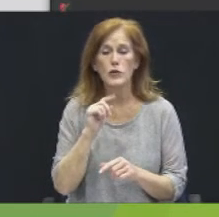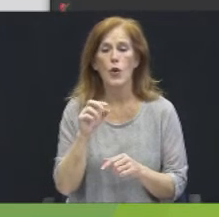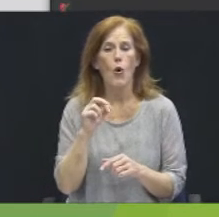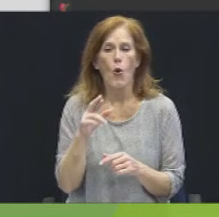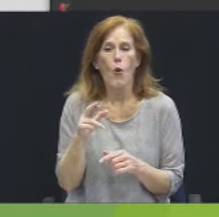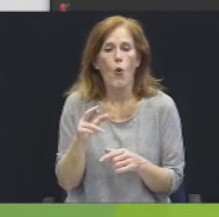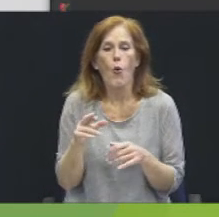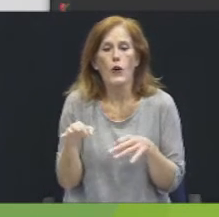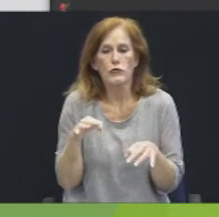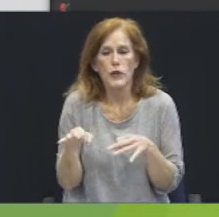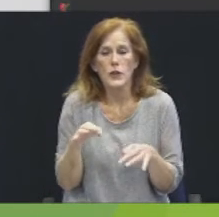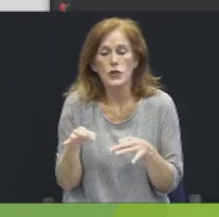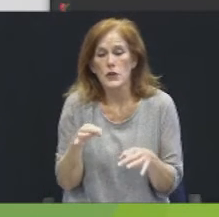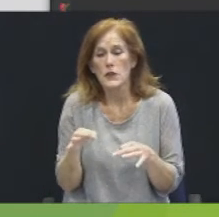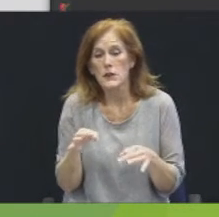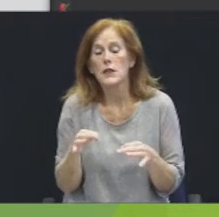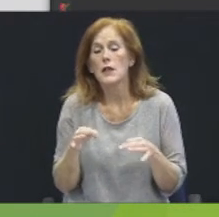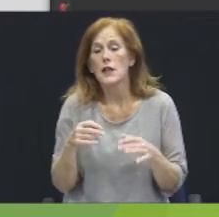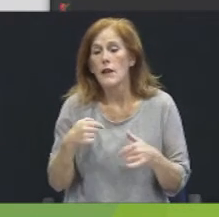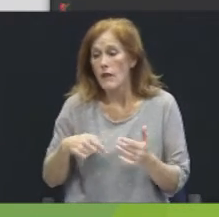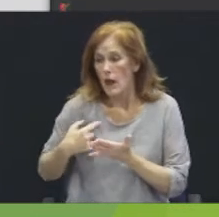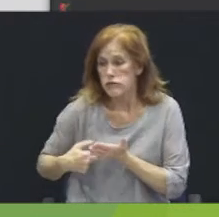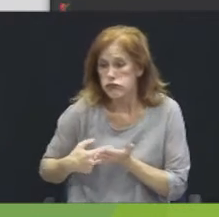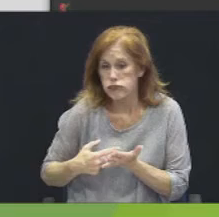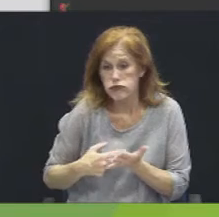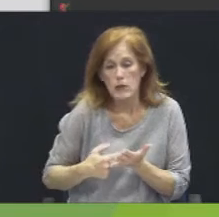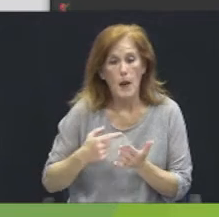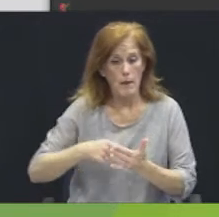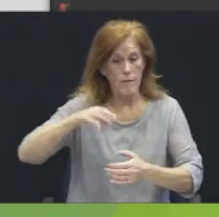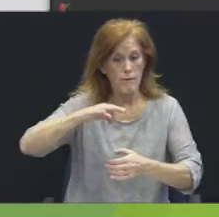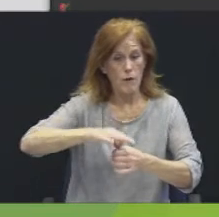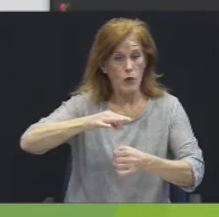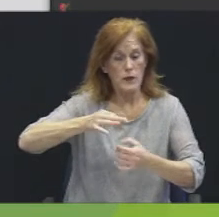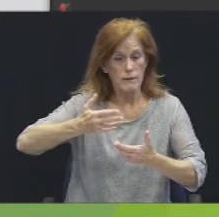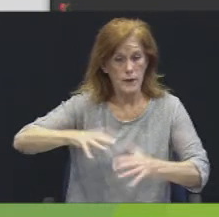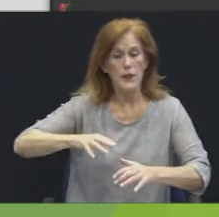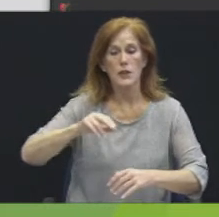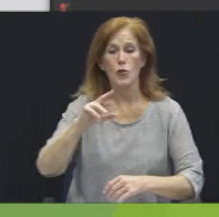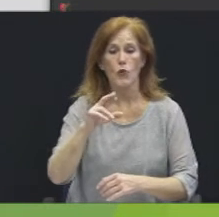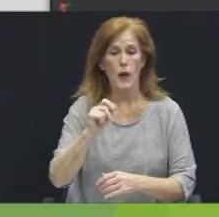They just haven't been voted on or ratified yet.